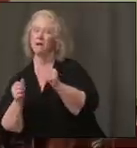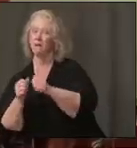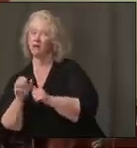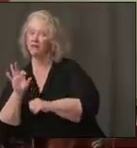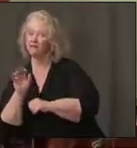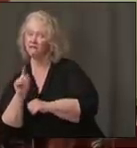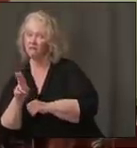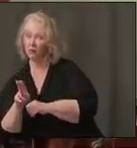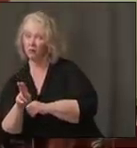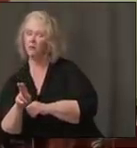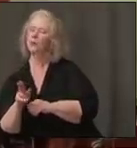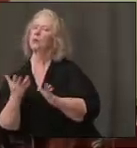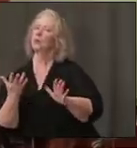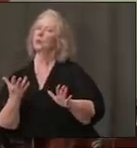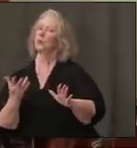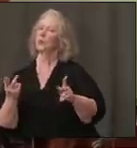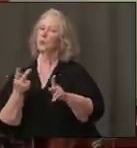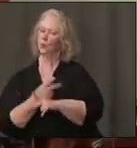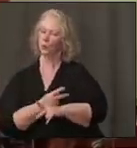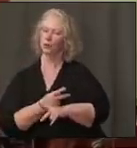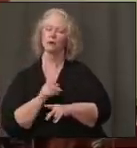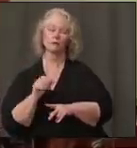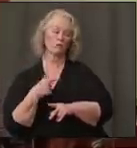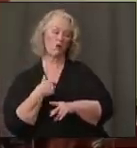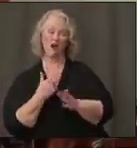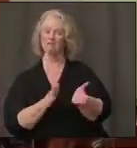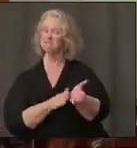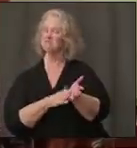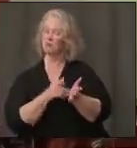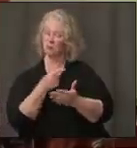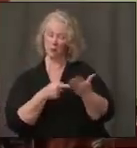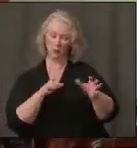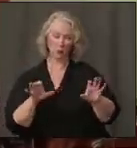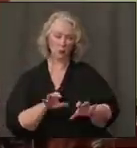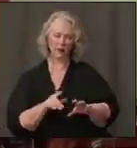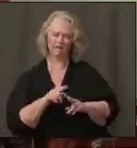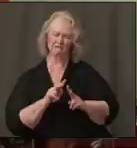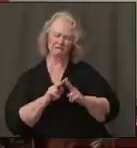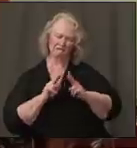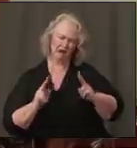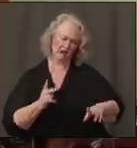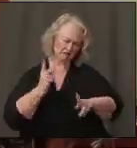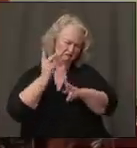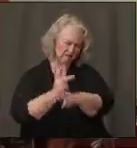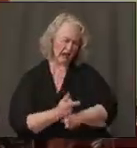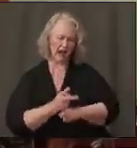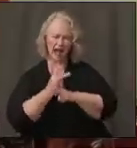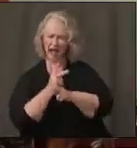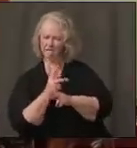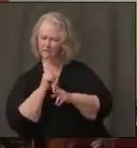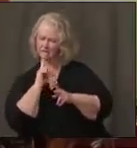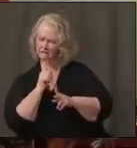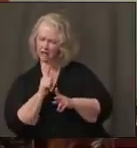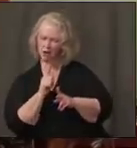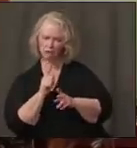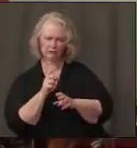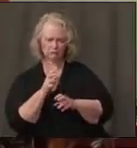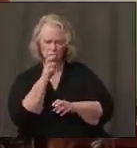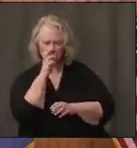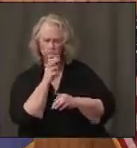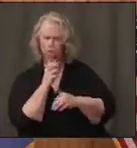as methodically, thoughtfully, and comprehensively and systematically as any group in the country, and I applaud those